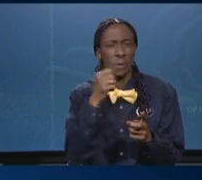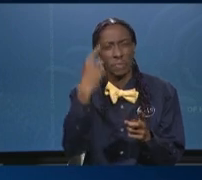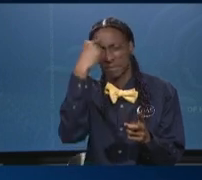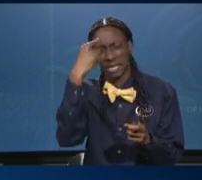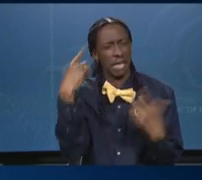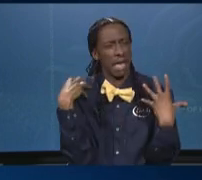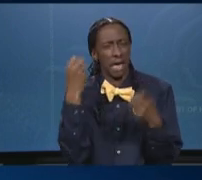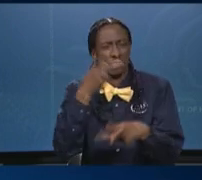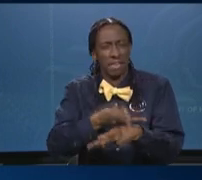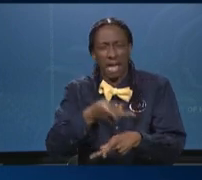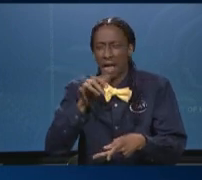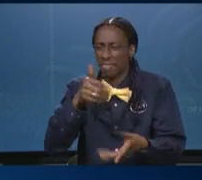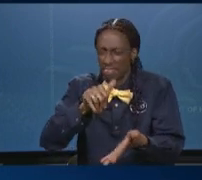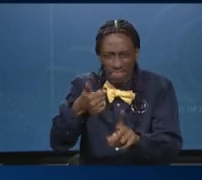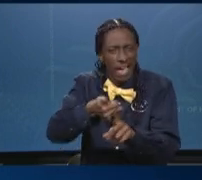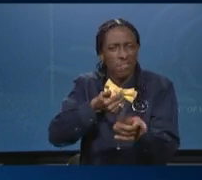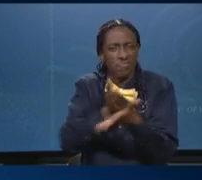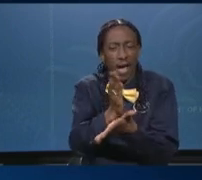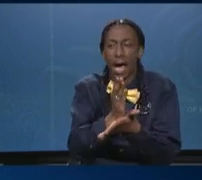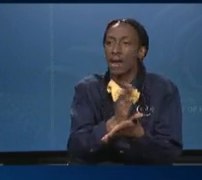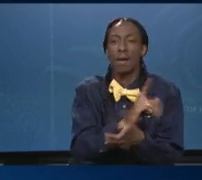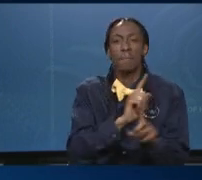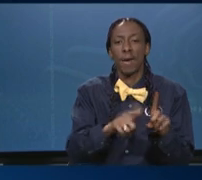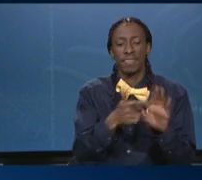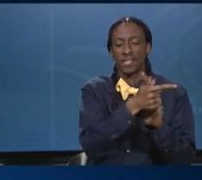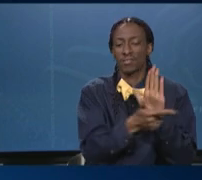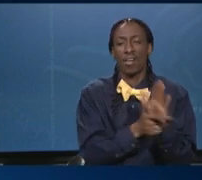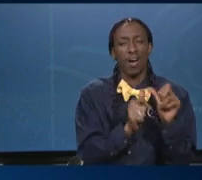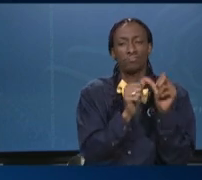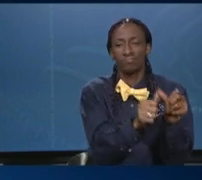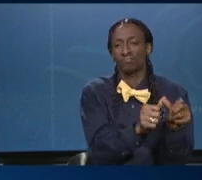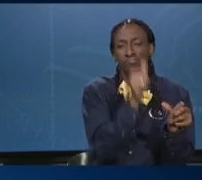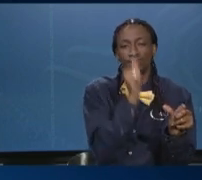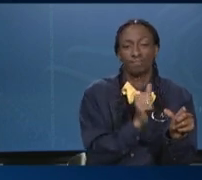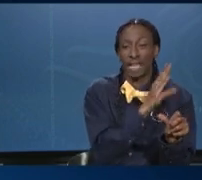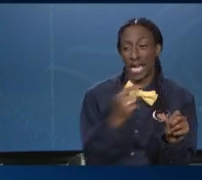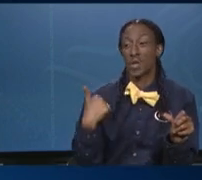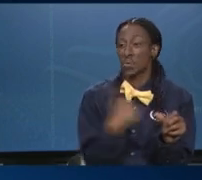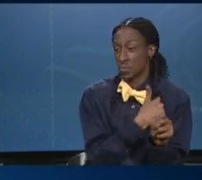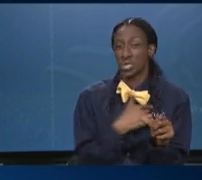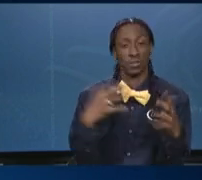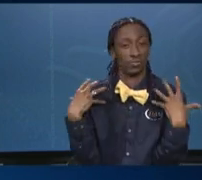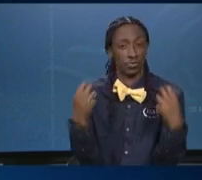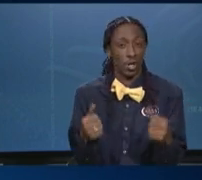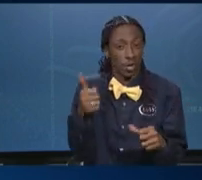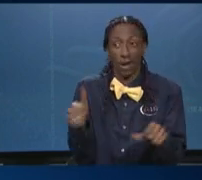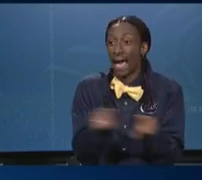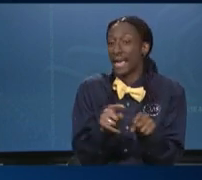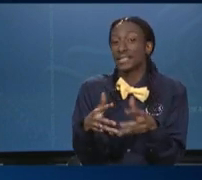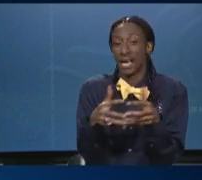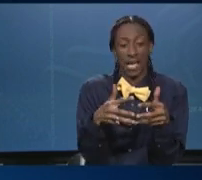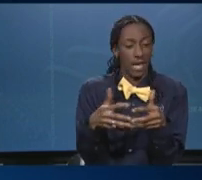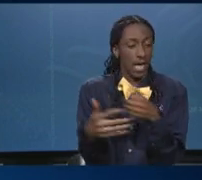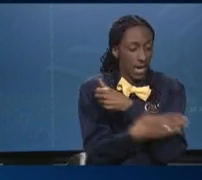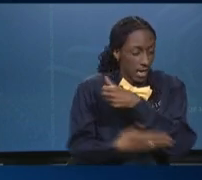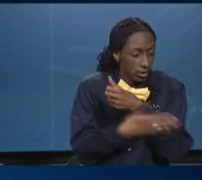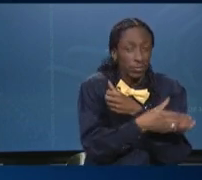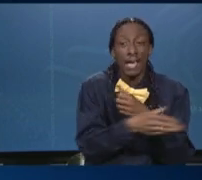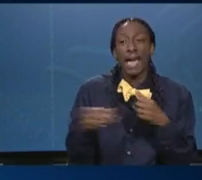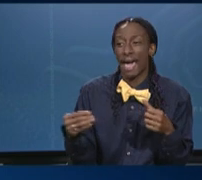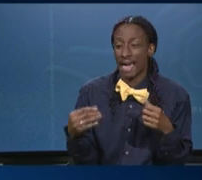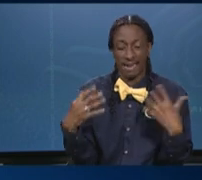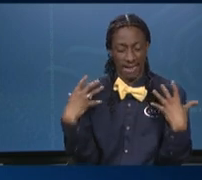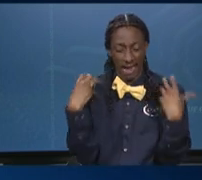right, the law has survived, and we are all much stronger for it as a country and I think as the coverage that